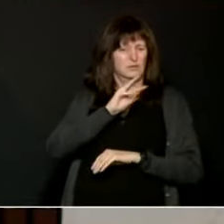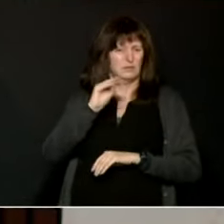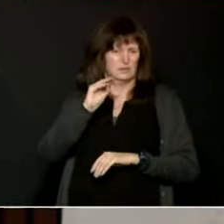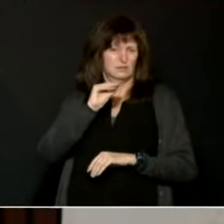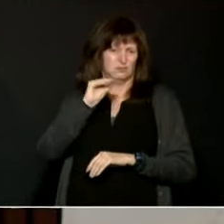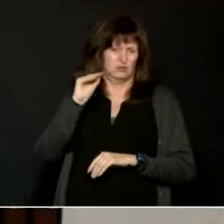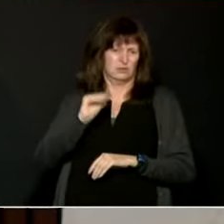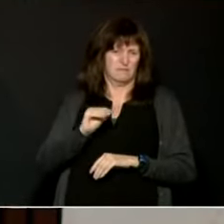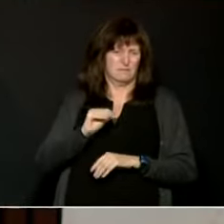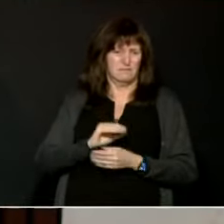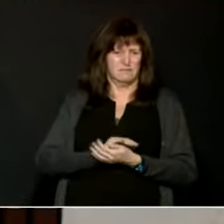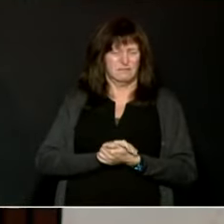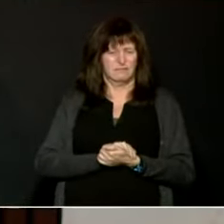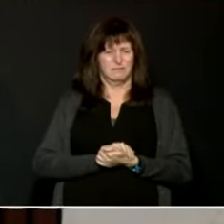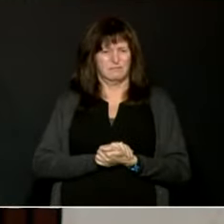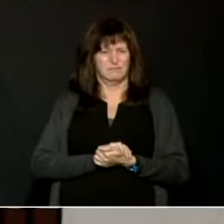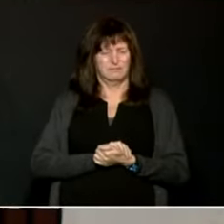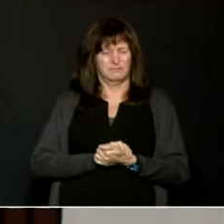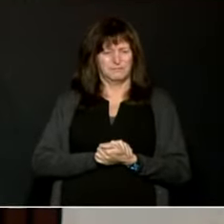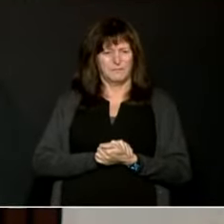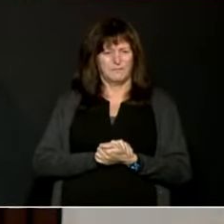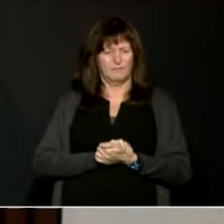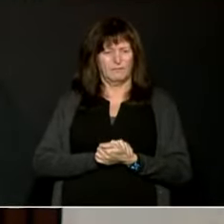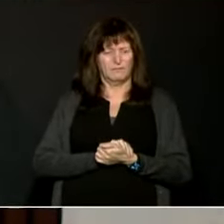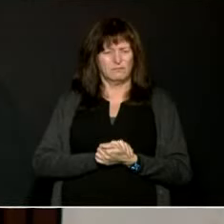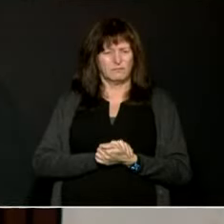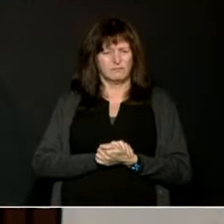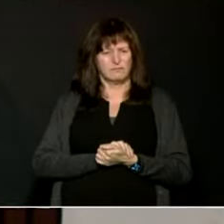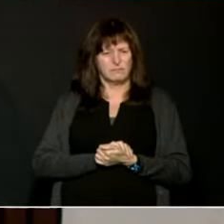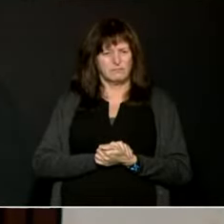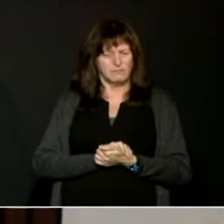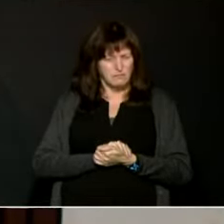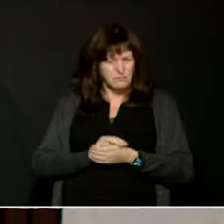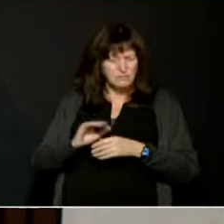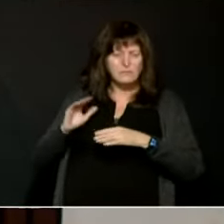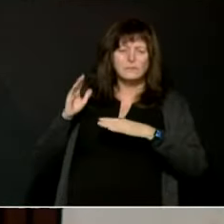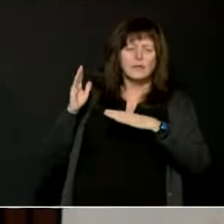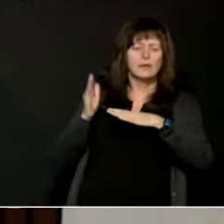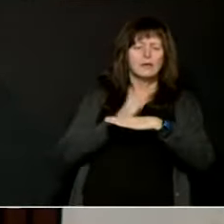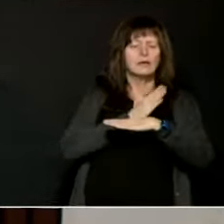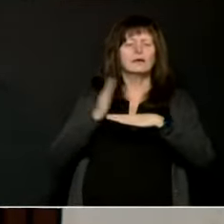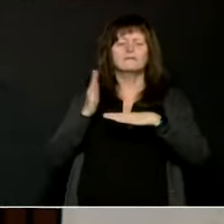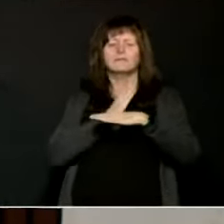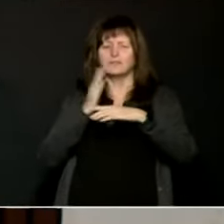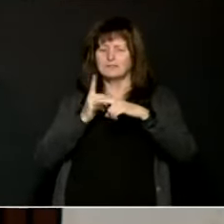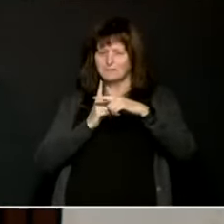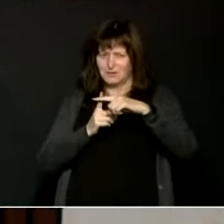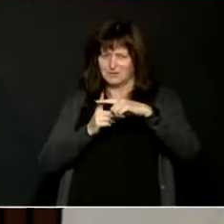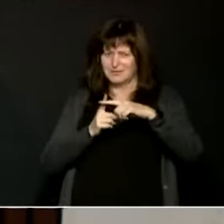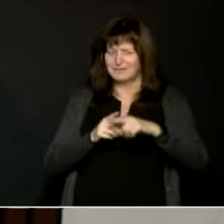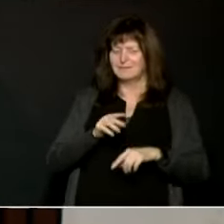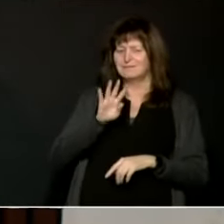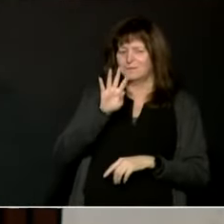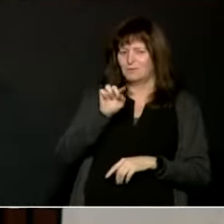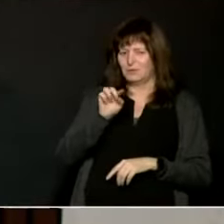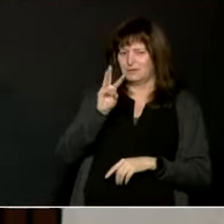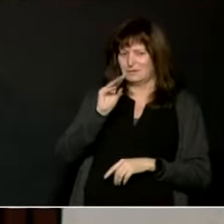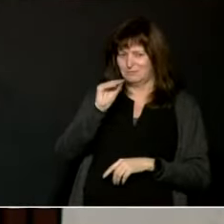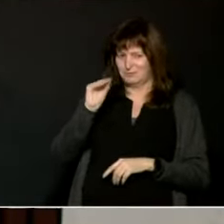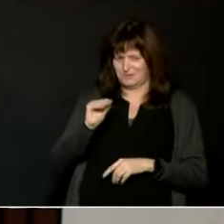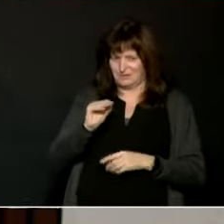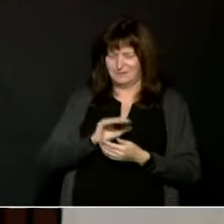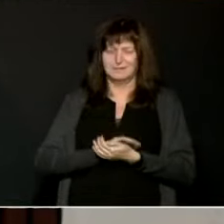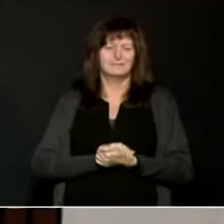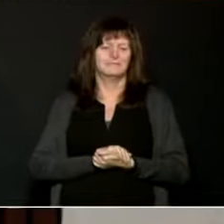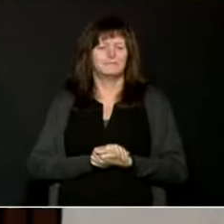average percent positivity over the last 7 days is 4.6%, which is up from 3.9% the